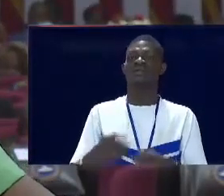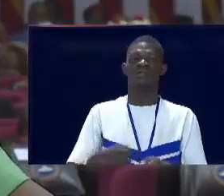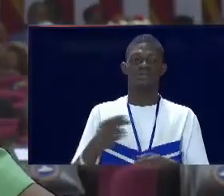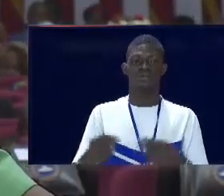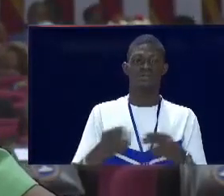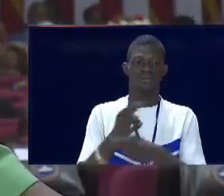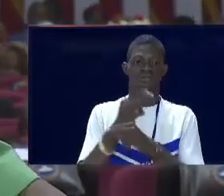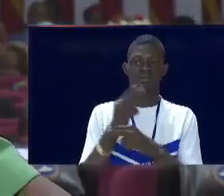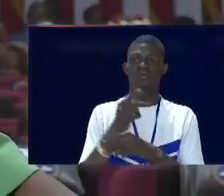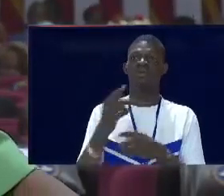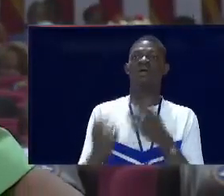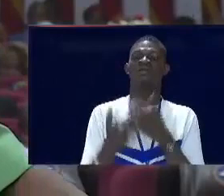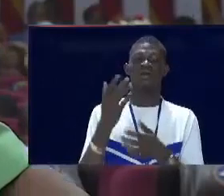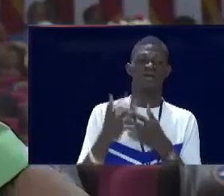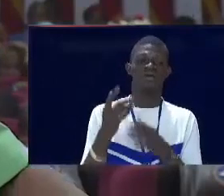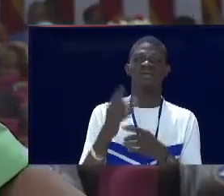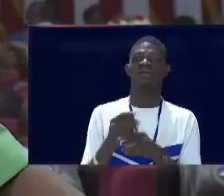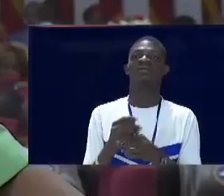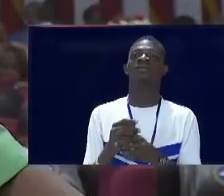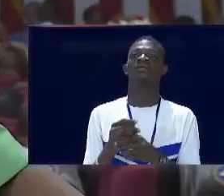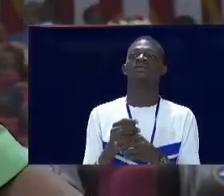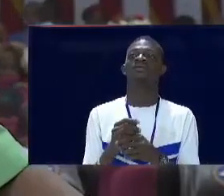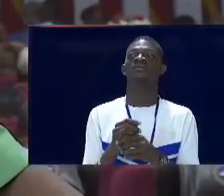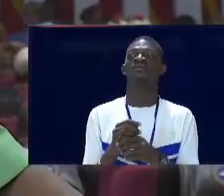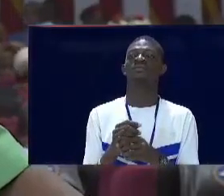The chariots of fire.